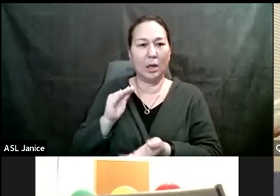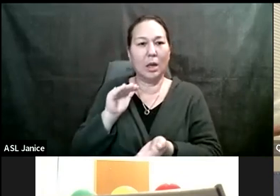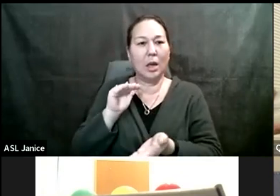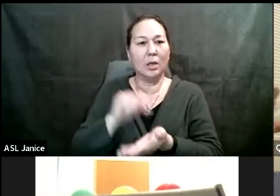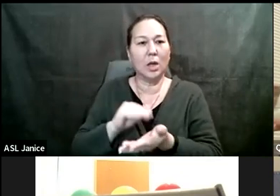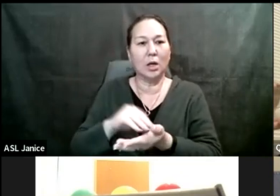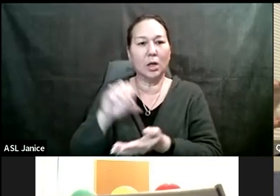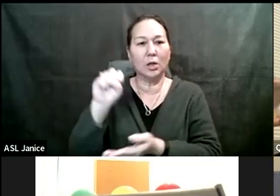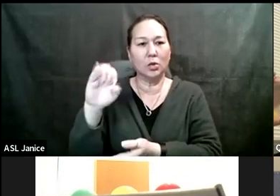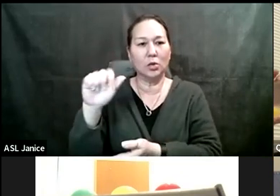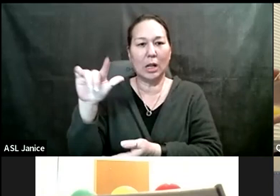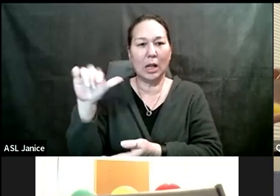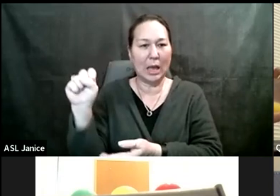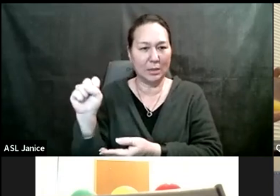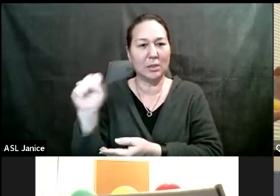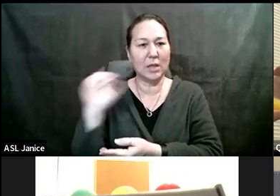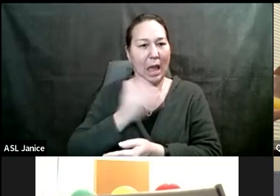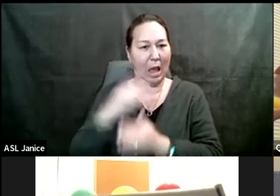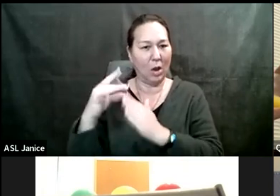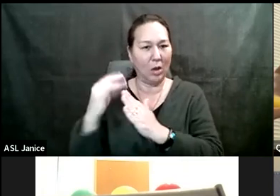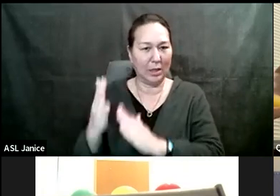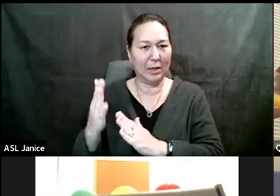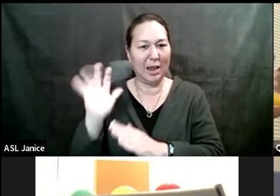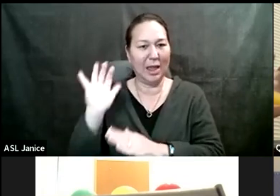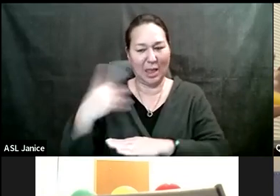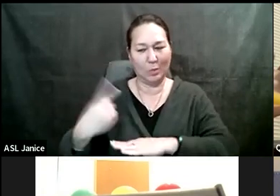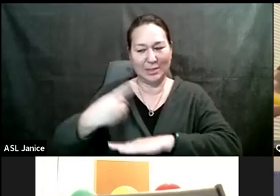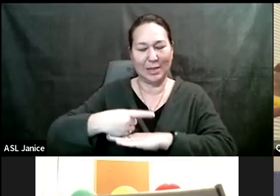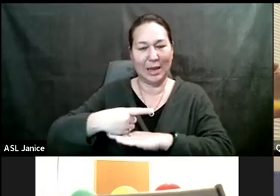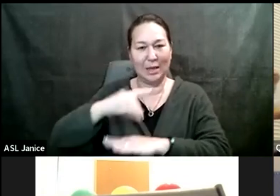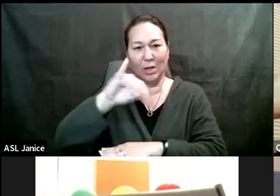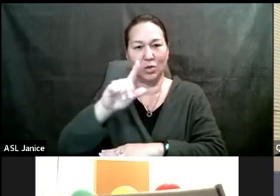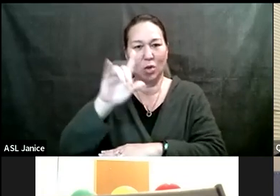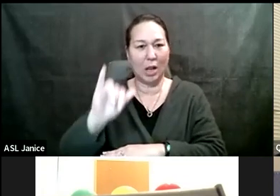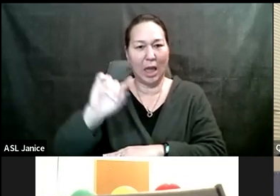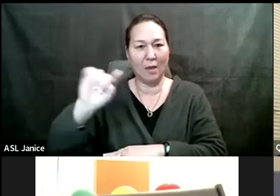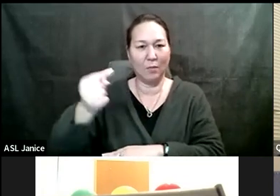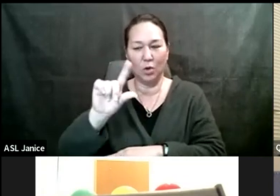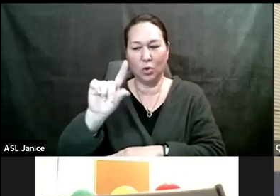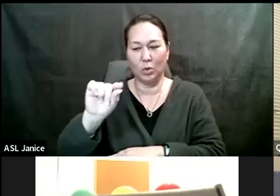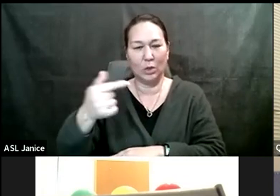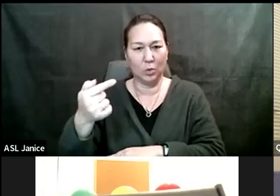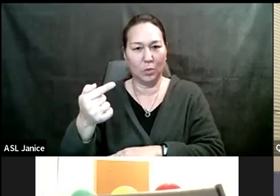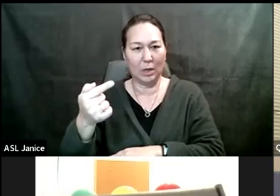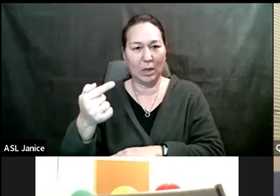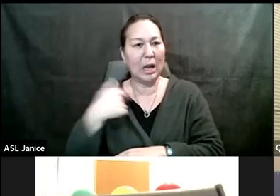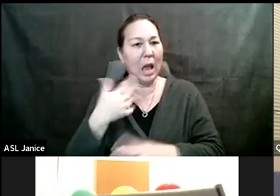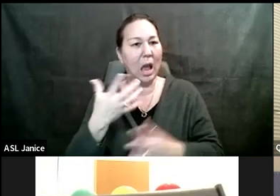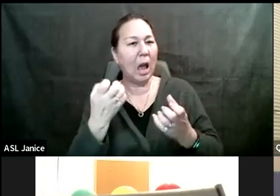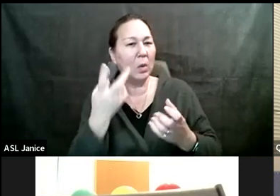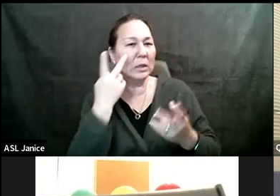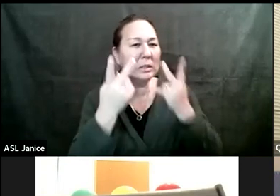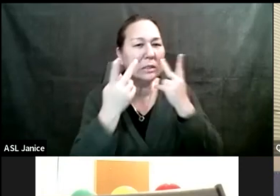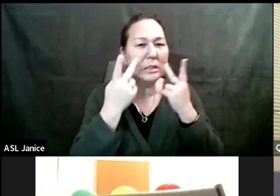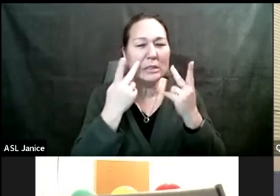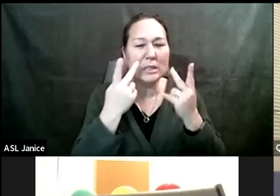1st 2021. the comparison of both charts did not tell me what I wanted to know about the demographics